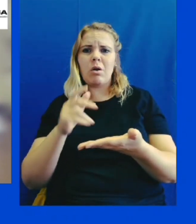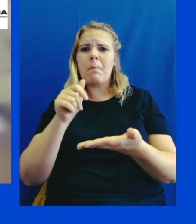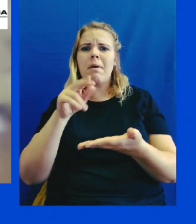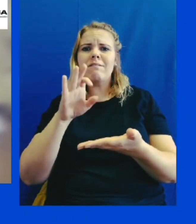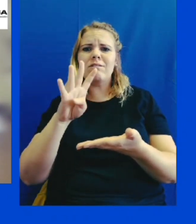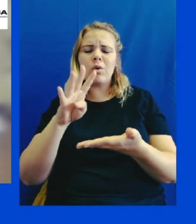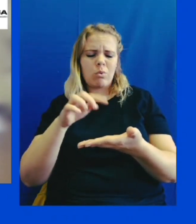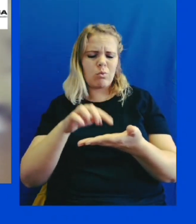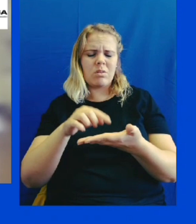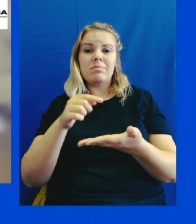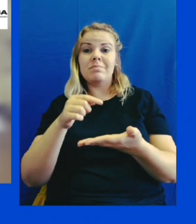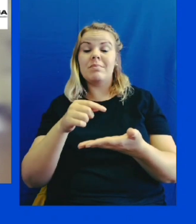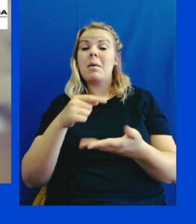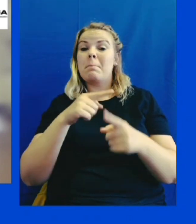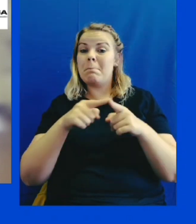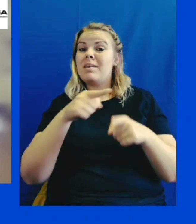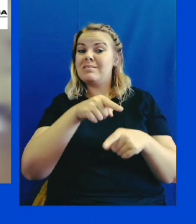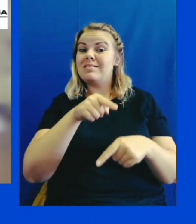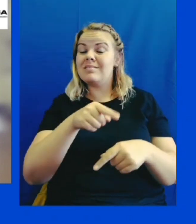significantly change a player's round.